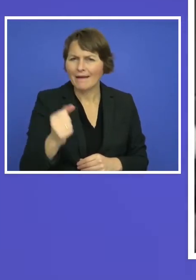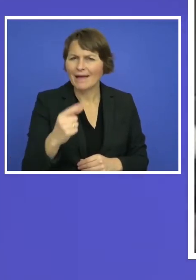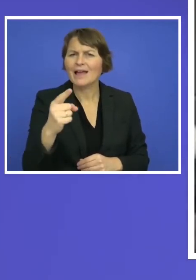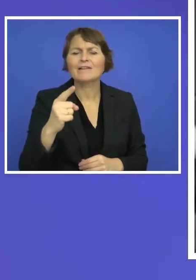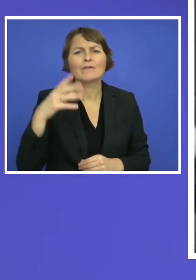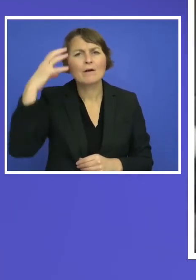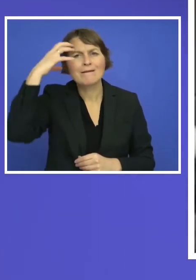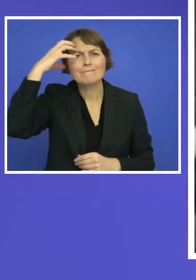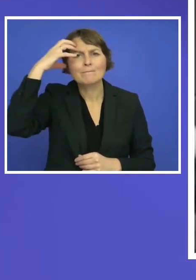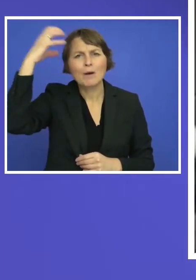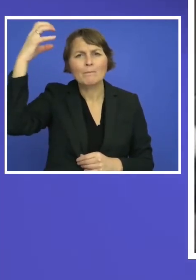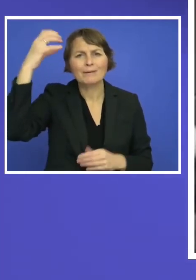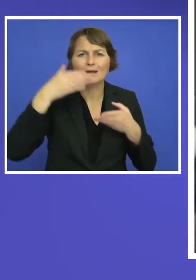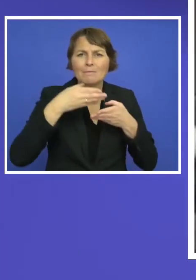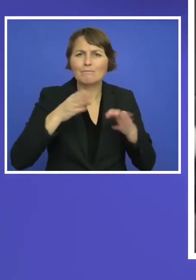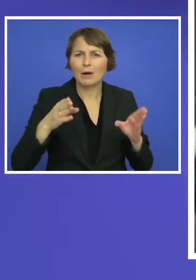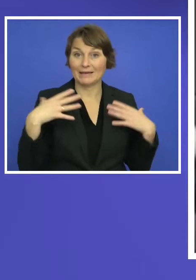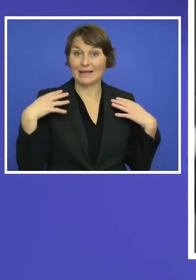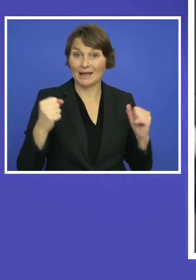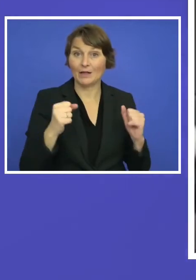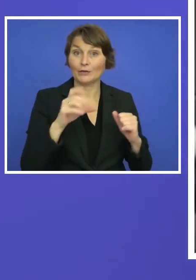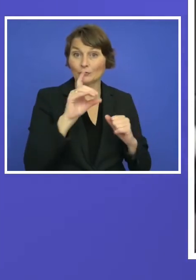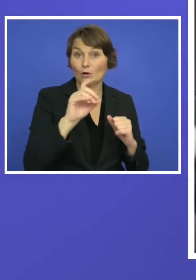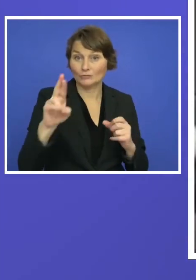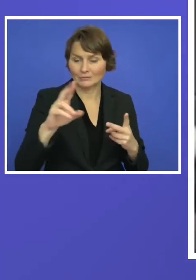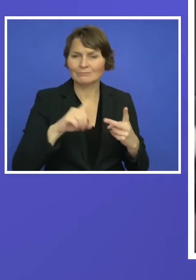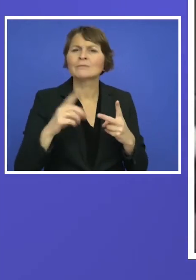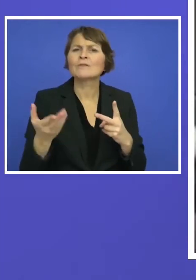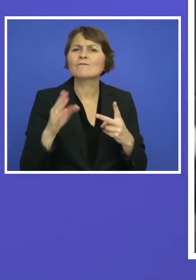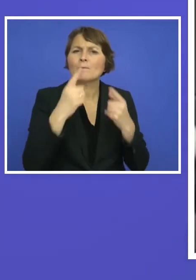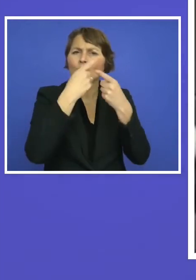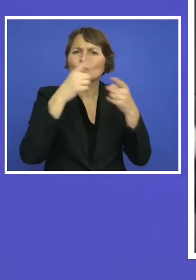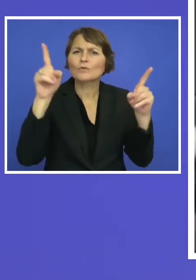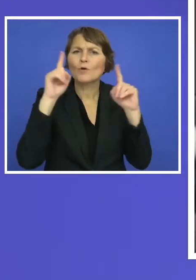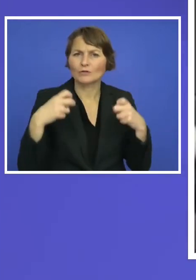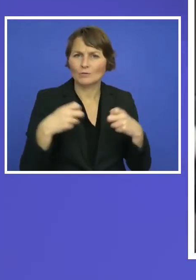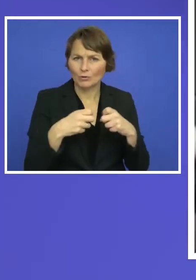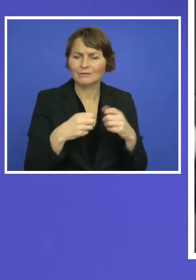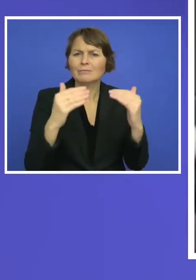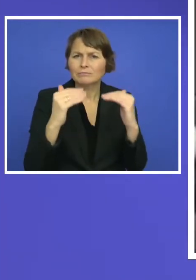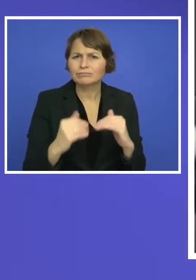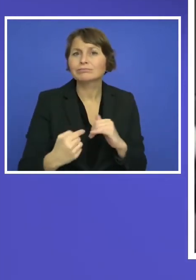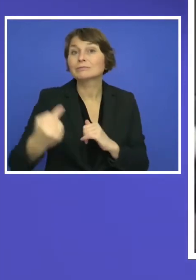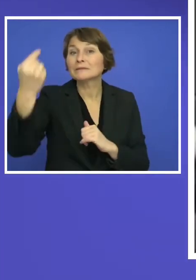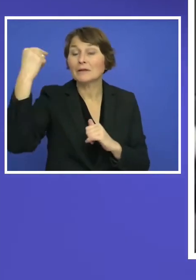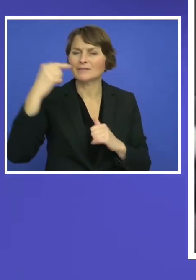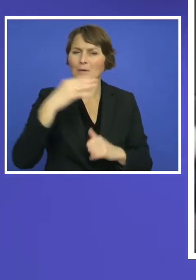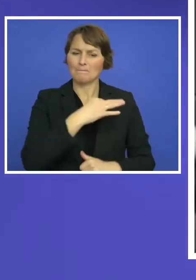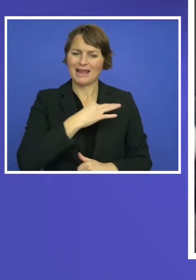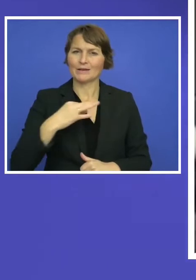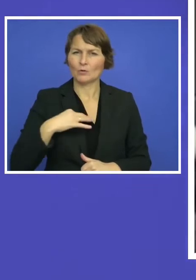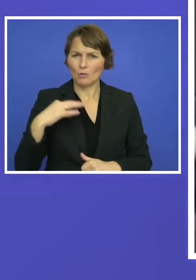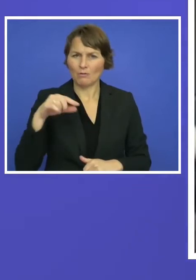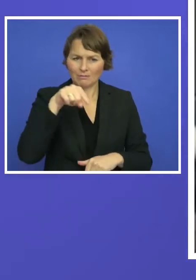of Brussels. She started her career in Médecins Sans Frontières, and also has been working